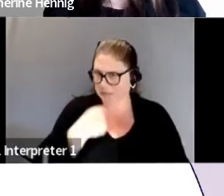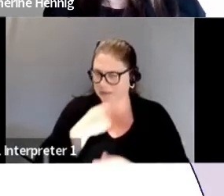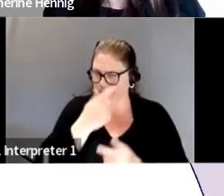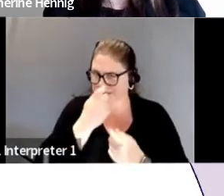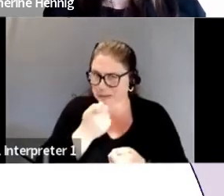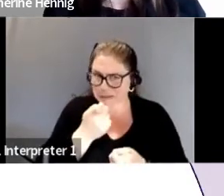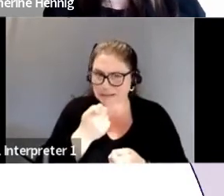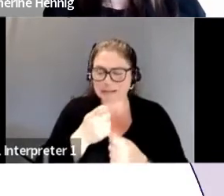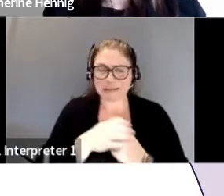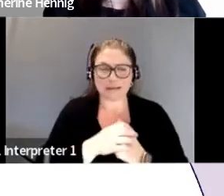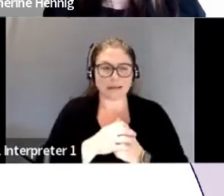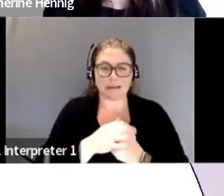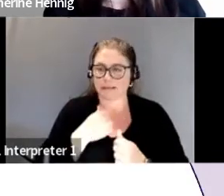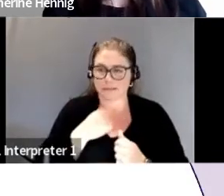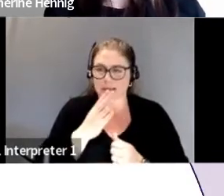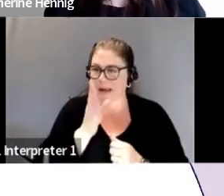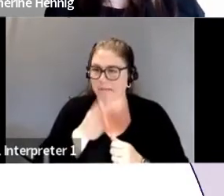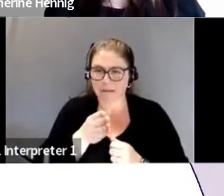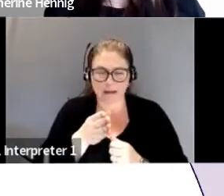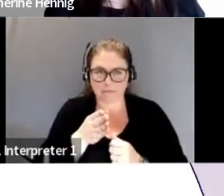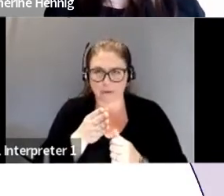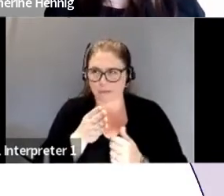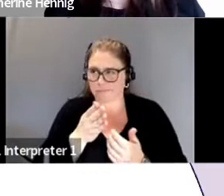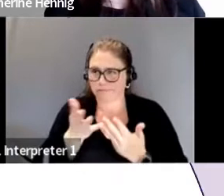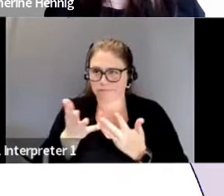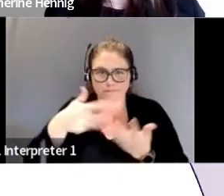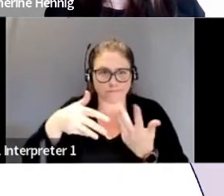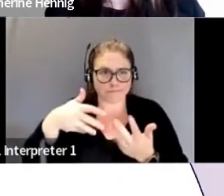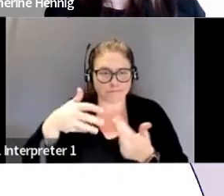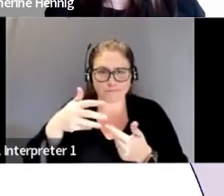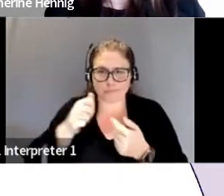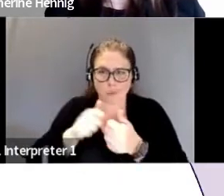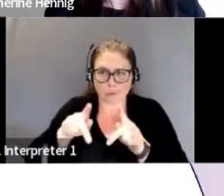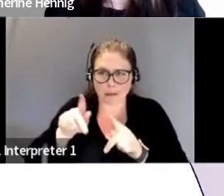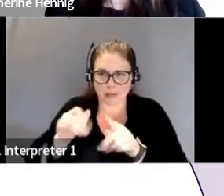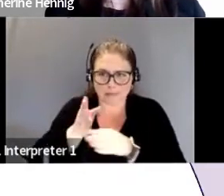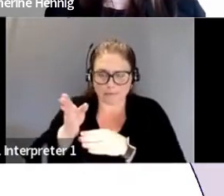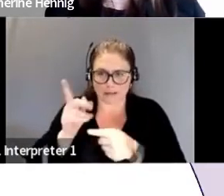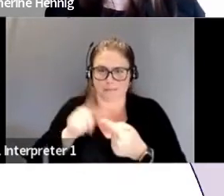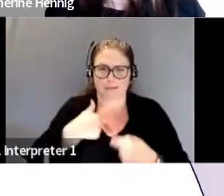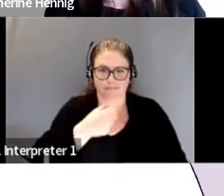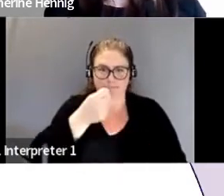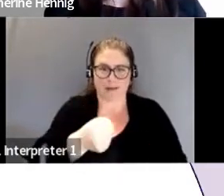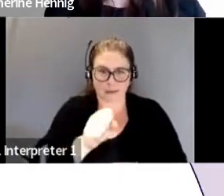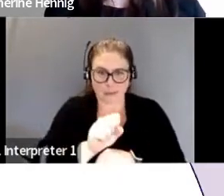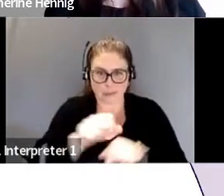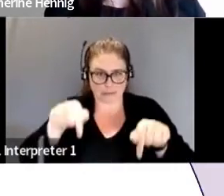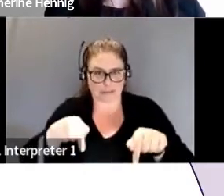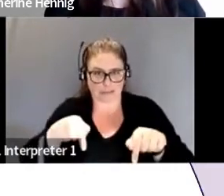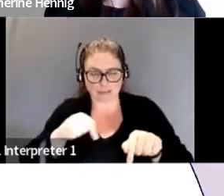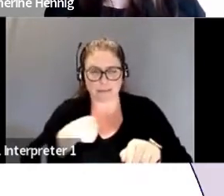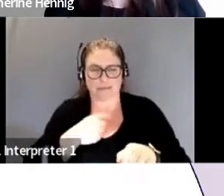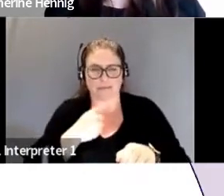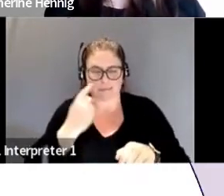any experience with anybody in the AgriTech field until I started working from Pocketed. So it's been a learning experience for me, which is great. One